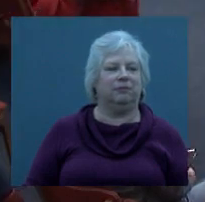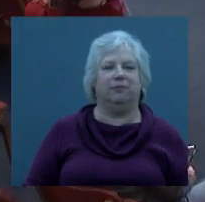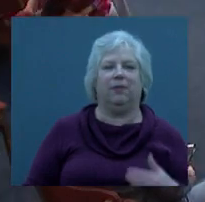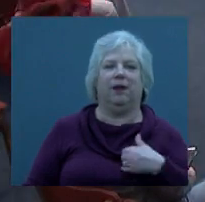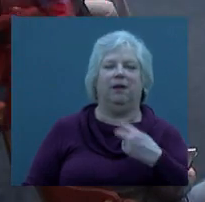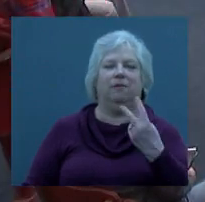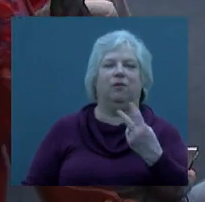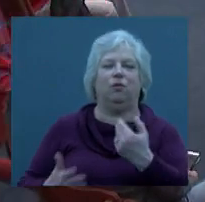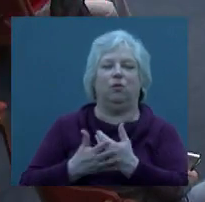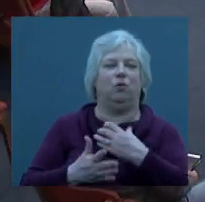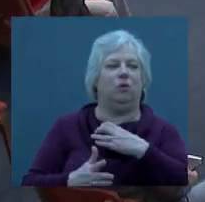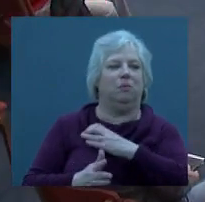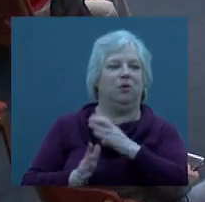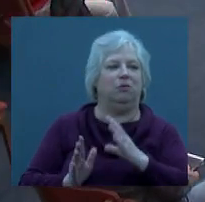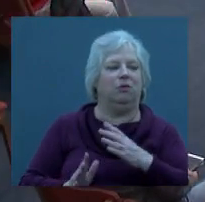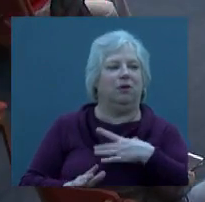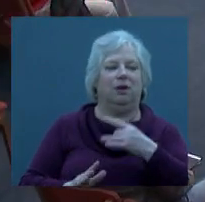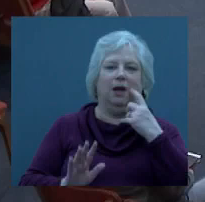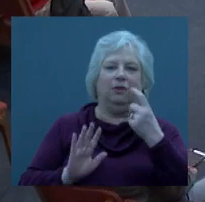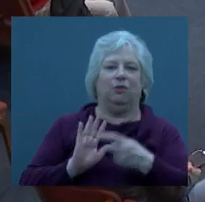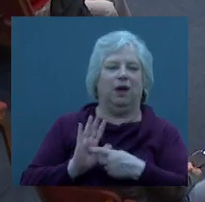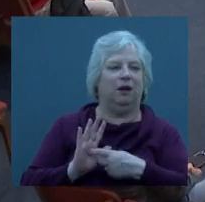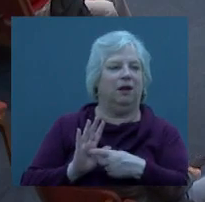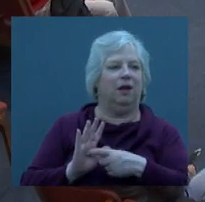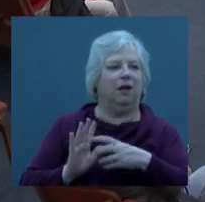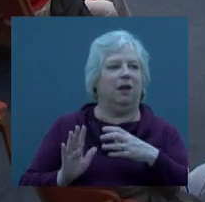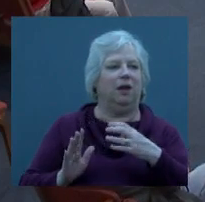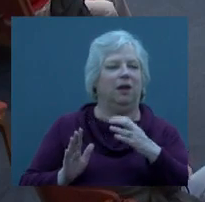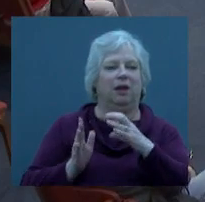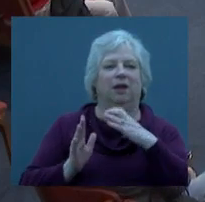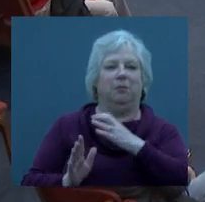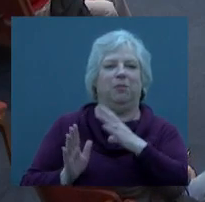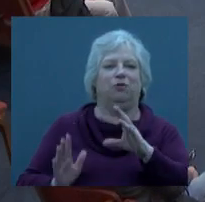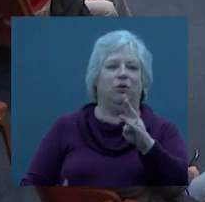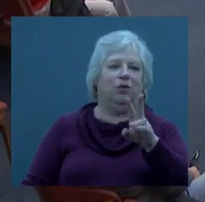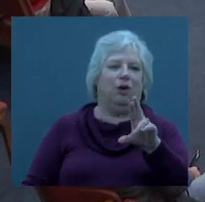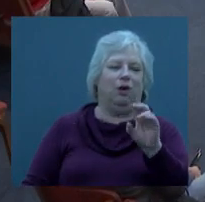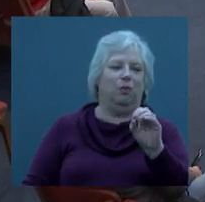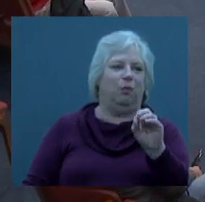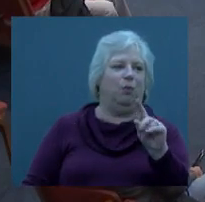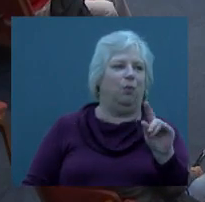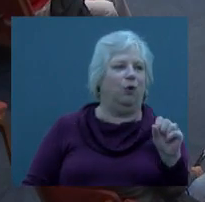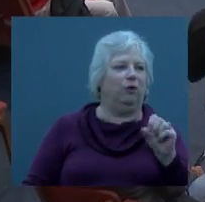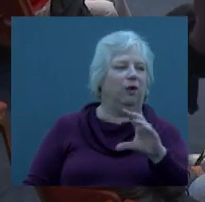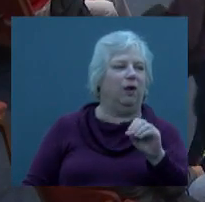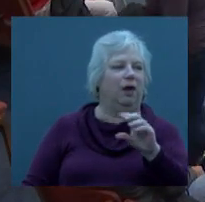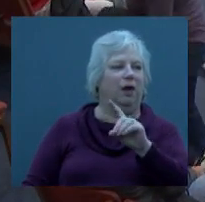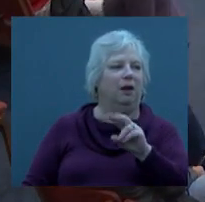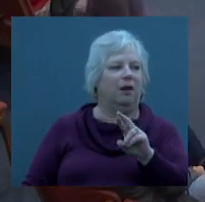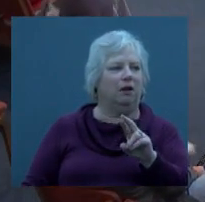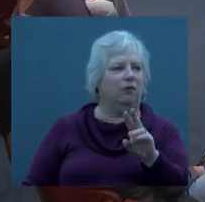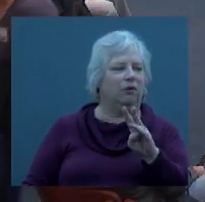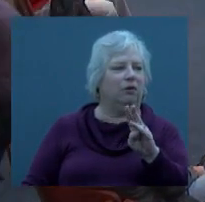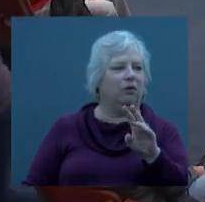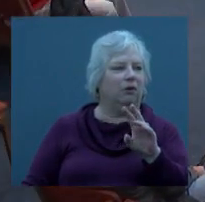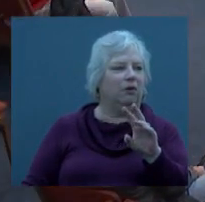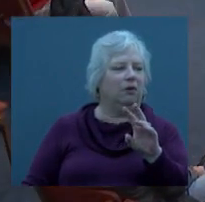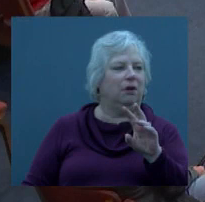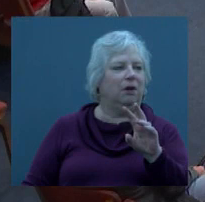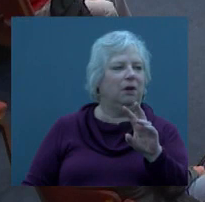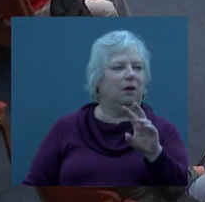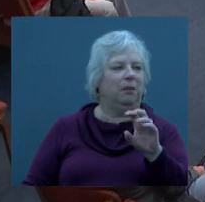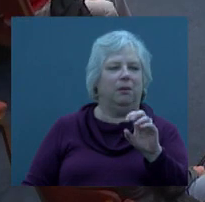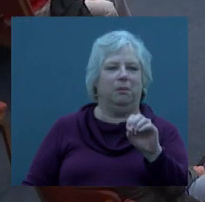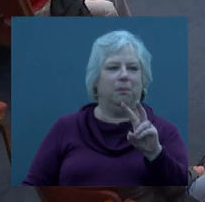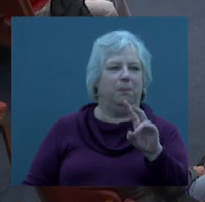We have 2 new commissioners. I just would like to recognize Commissioner Brooks and Commissioner Benton, Dr. Benton. Well, pardon